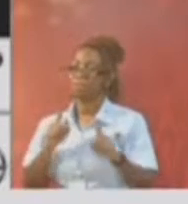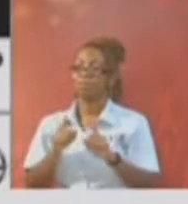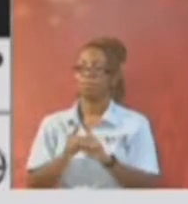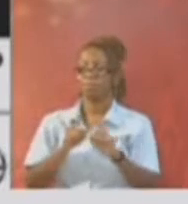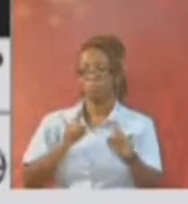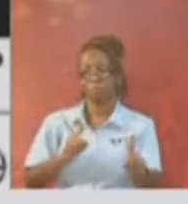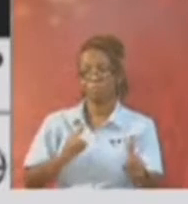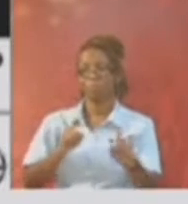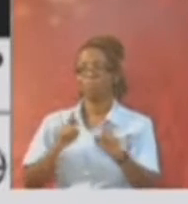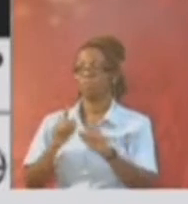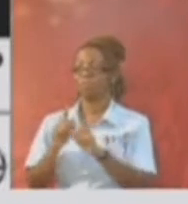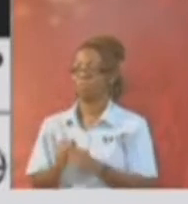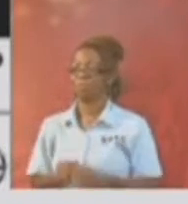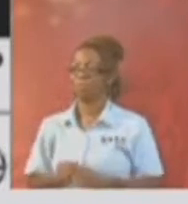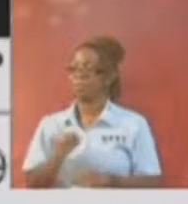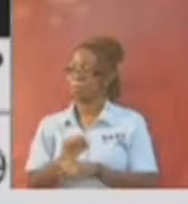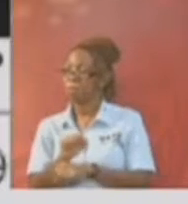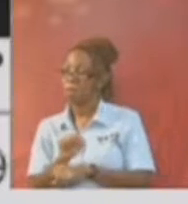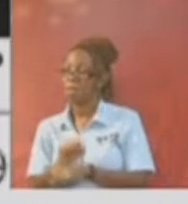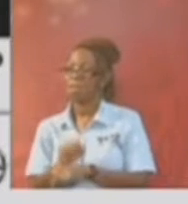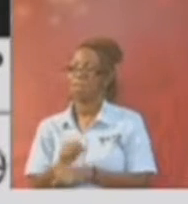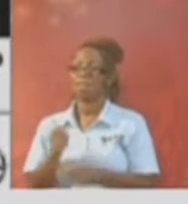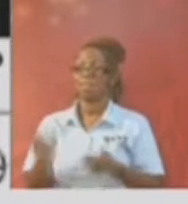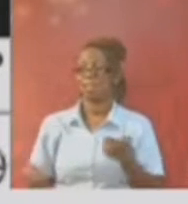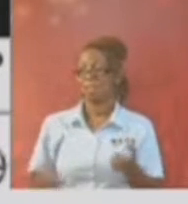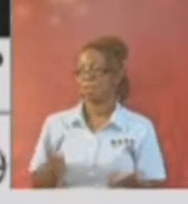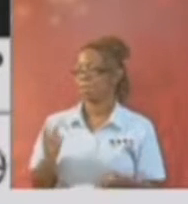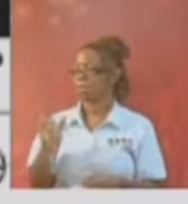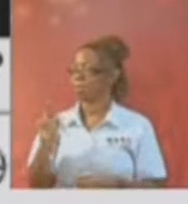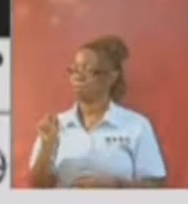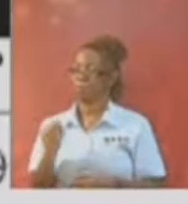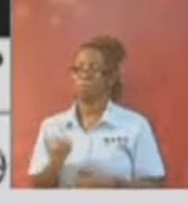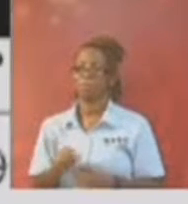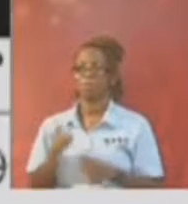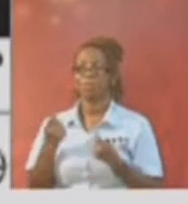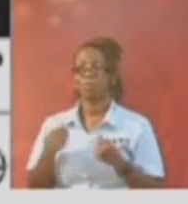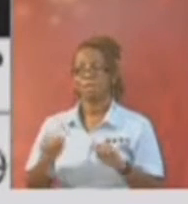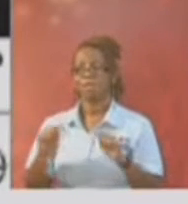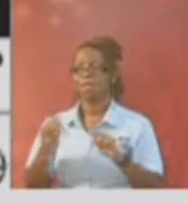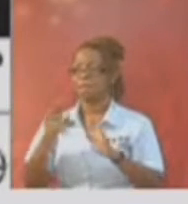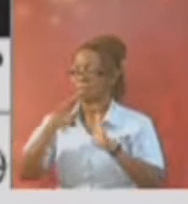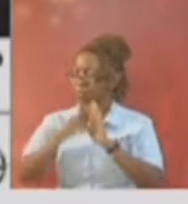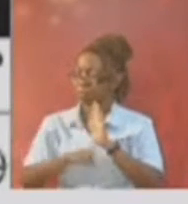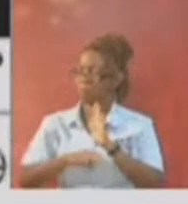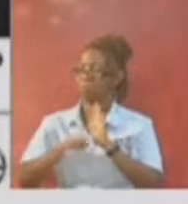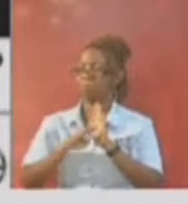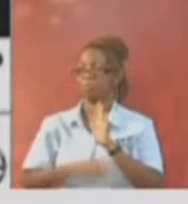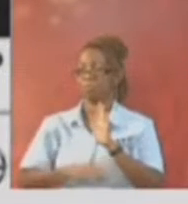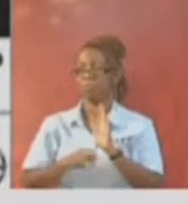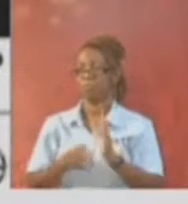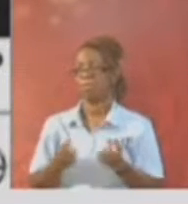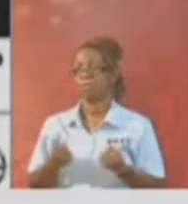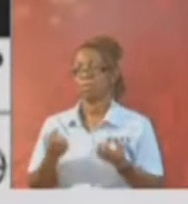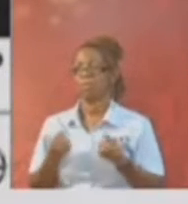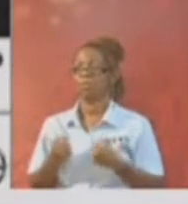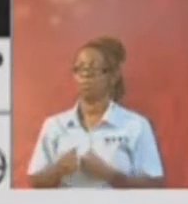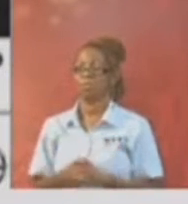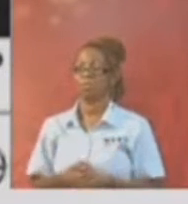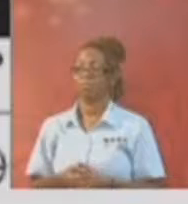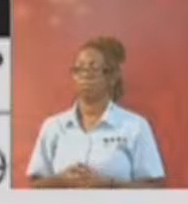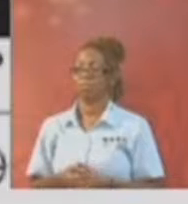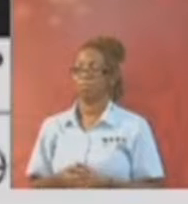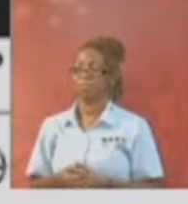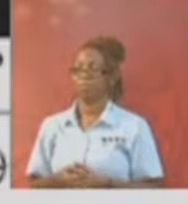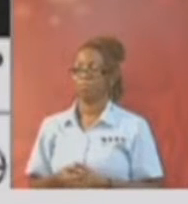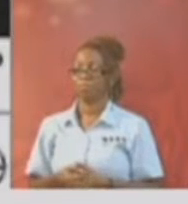avoidance of work and gatherings when you're ill, because we are trying to drive the rates down in all communities where we see increases, we